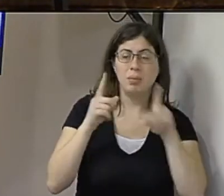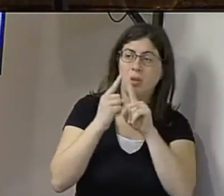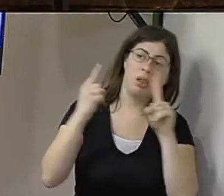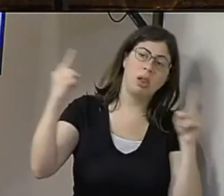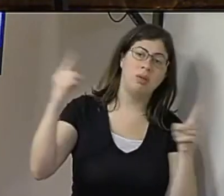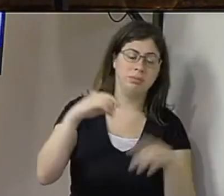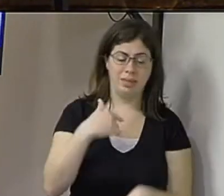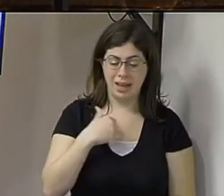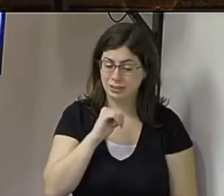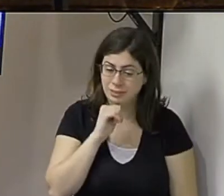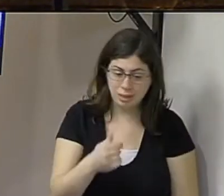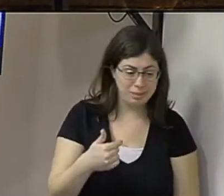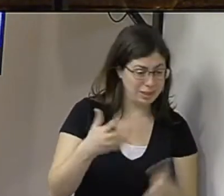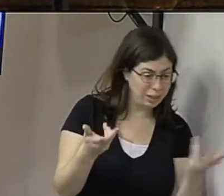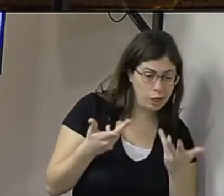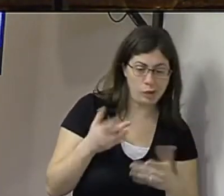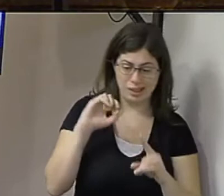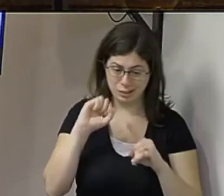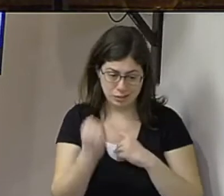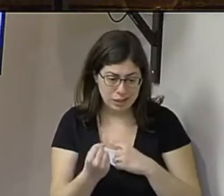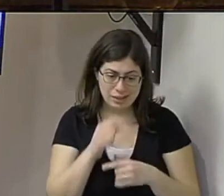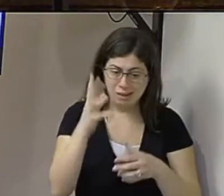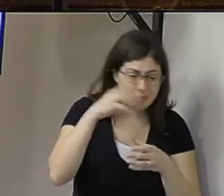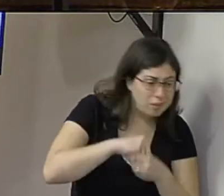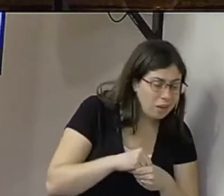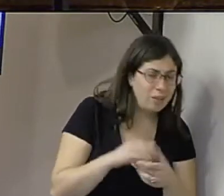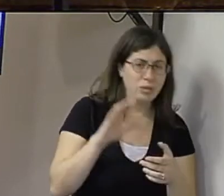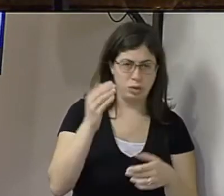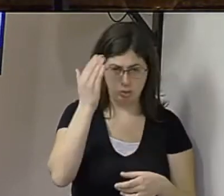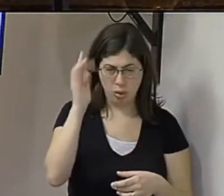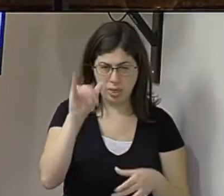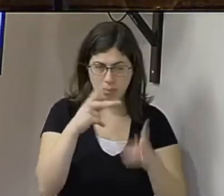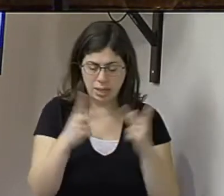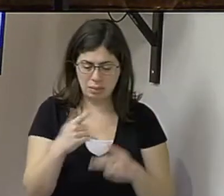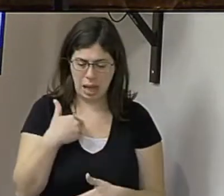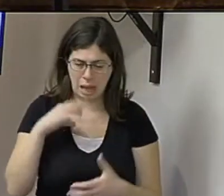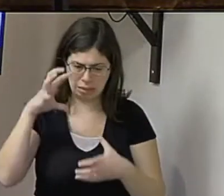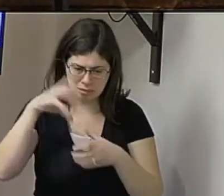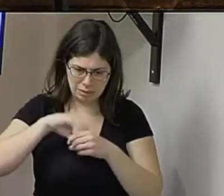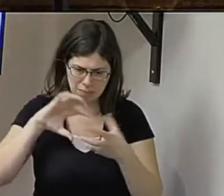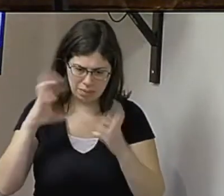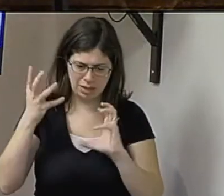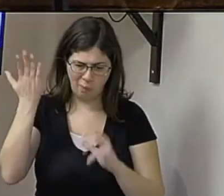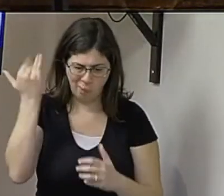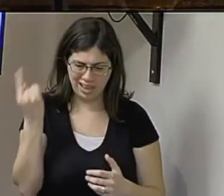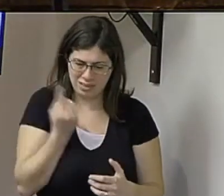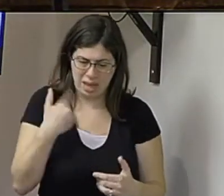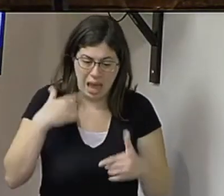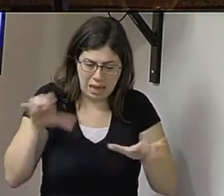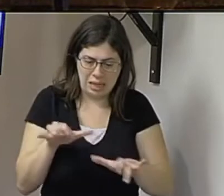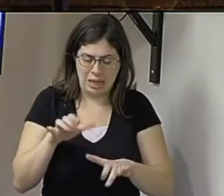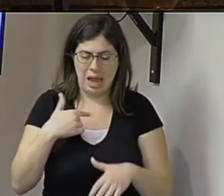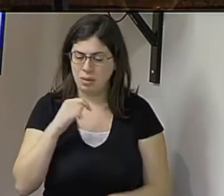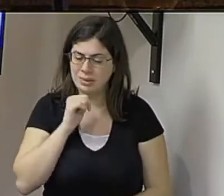to be here, not supposed to be in this situation. You ever get in one of those places where you're like, ah, I'm in this mess because of a thing I did. I wasn't even really